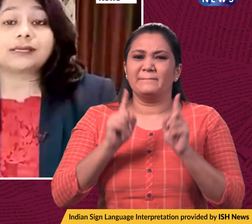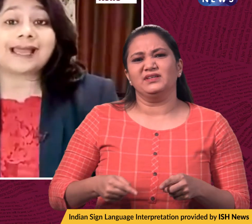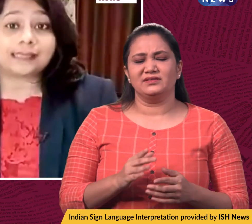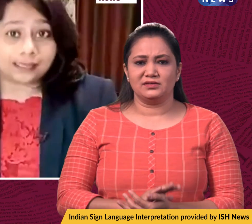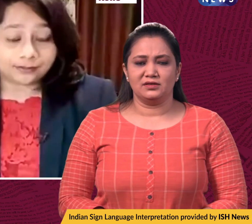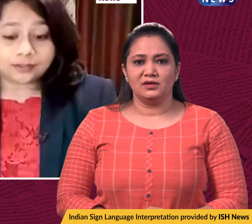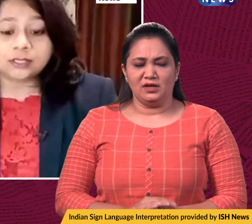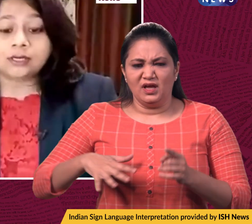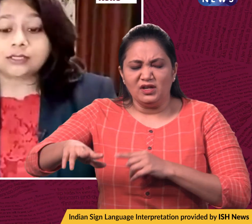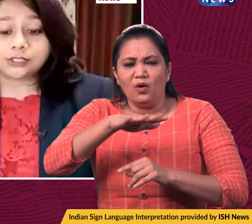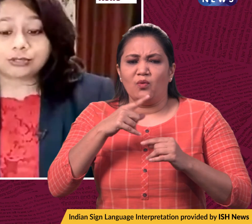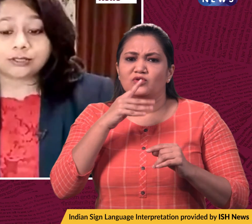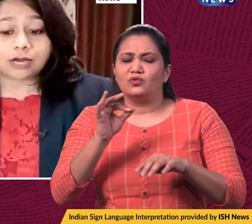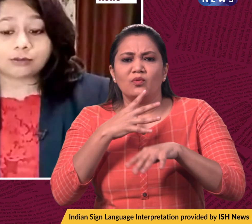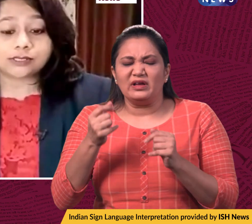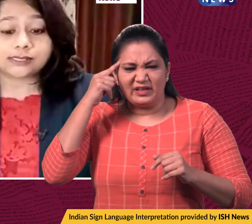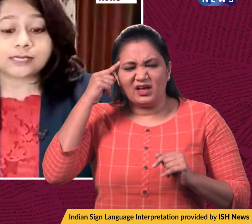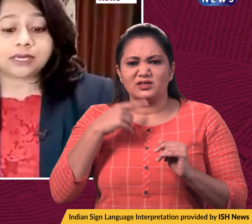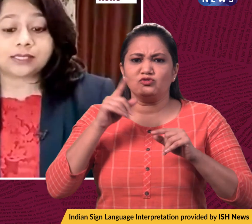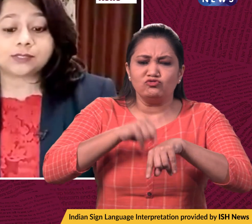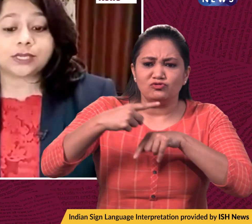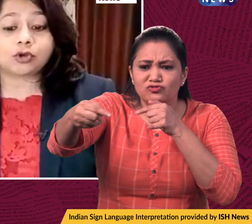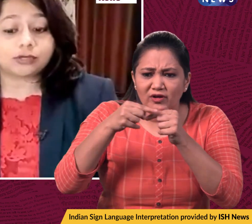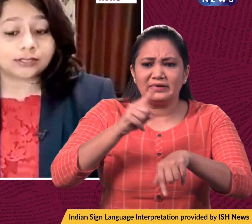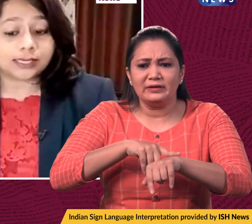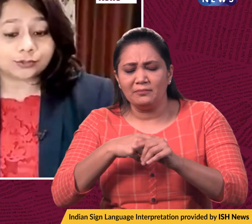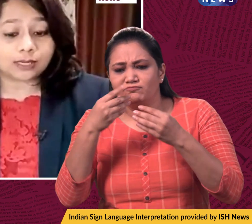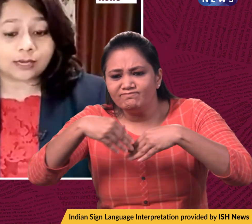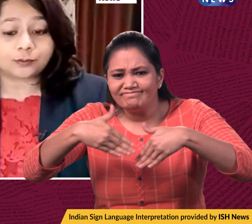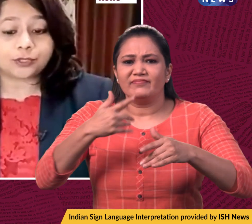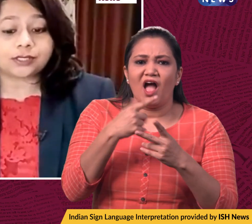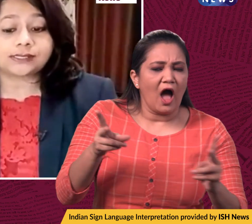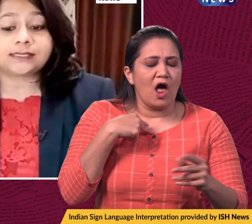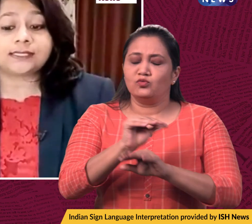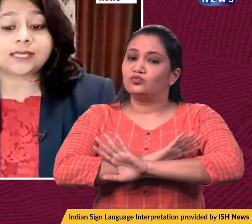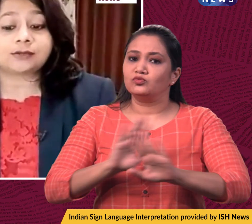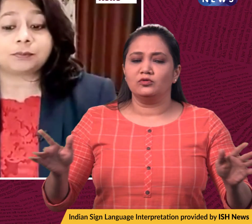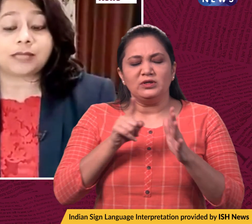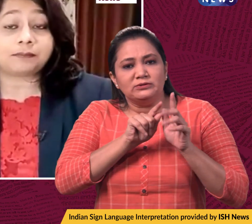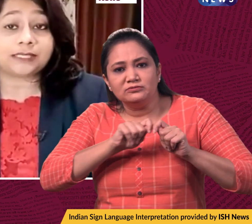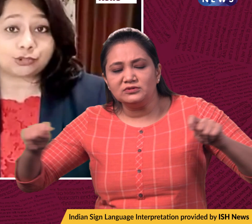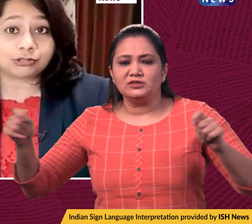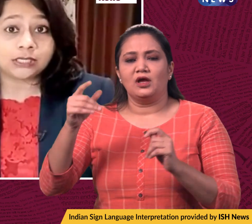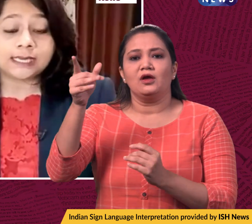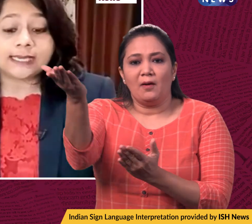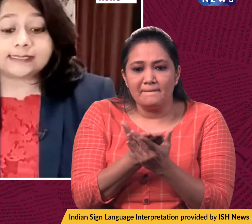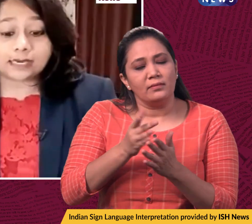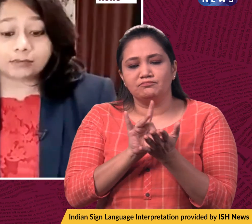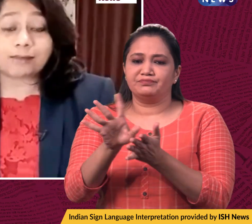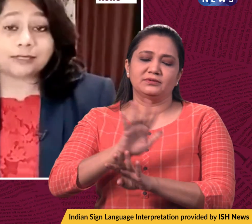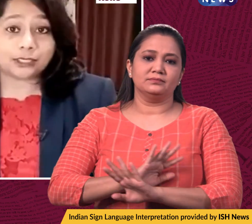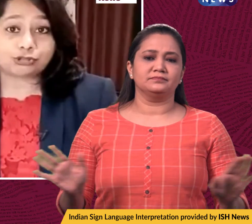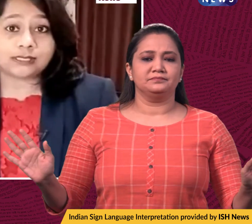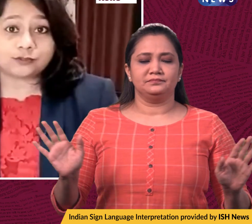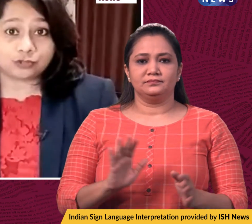to be heard at length. Considering the grounds assigned by us, we are not inclined to allow the prayers in the interim application.